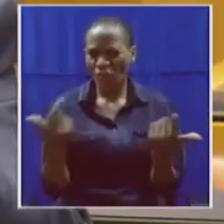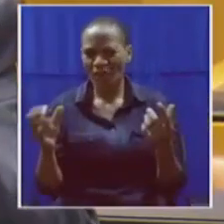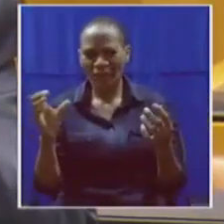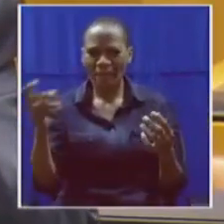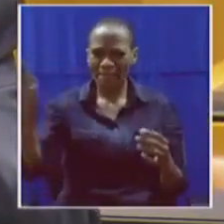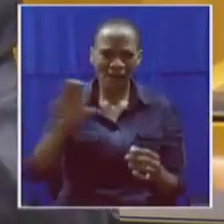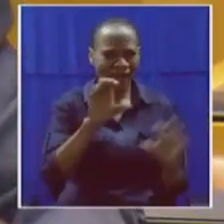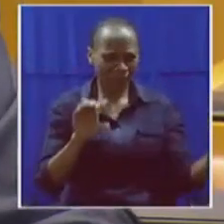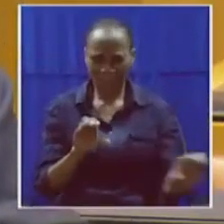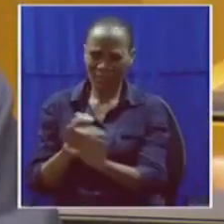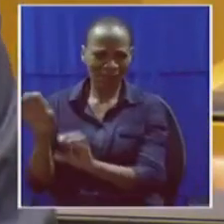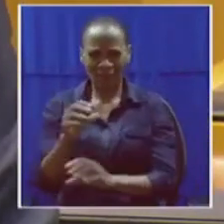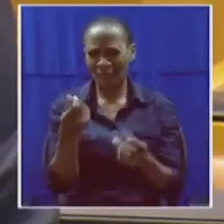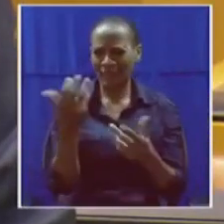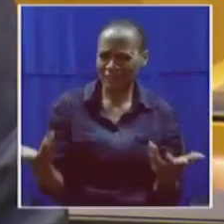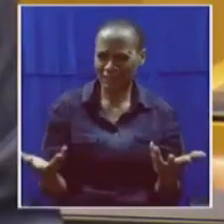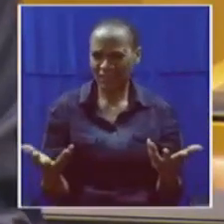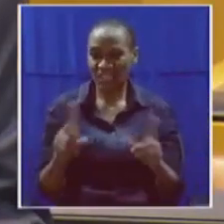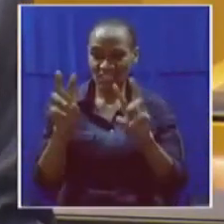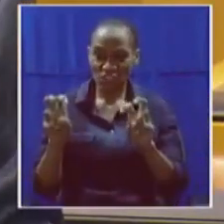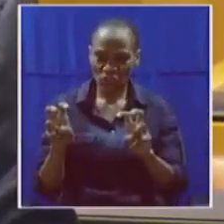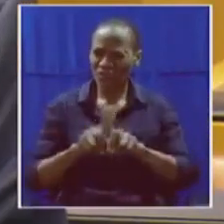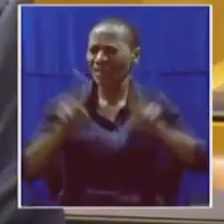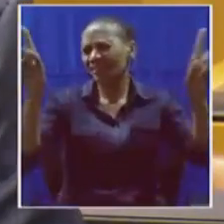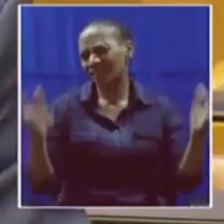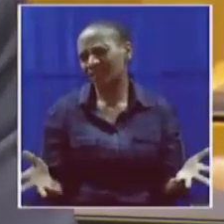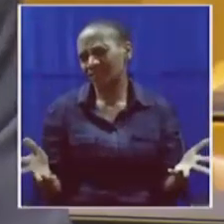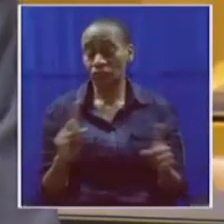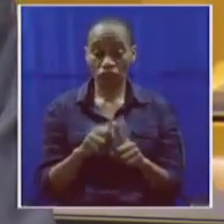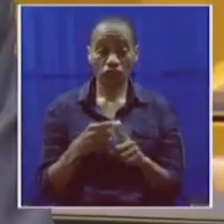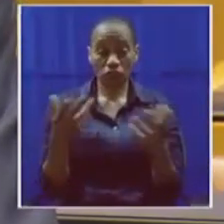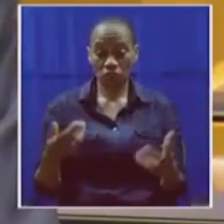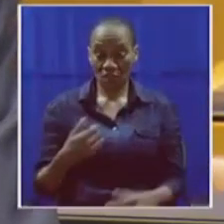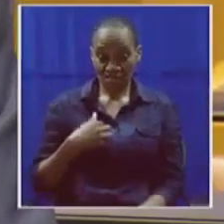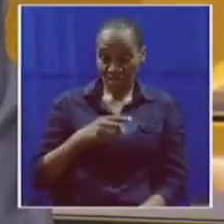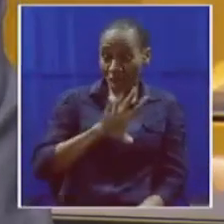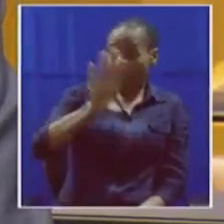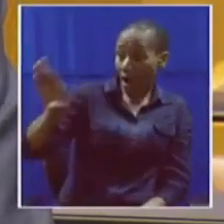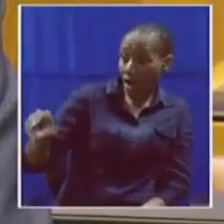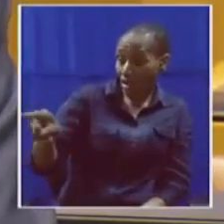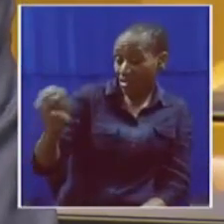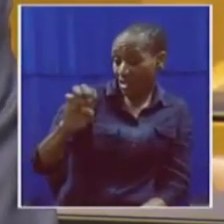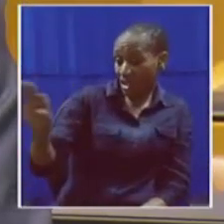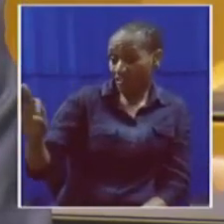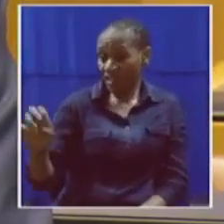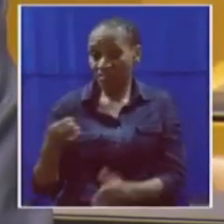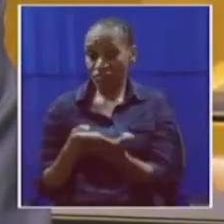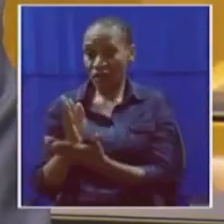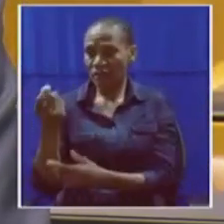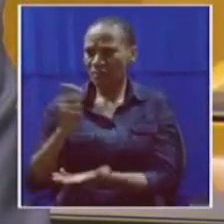is not the issue that you asked me. For example, do I ask who funds the EFF's writing